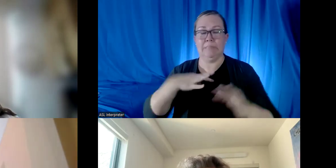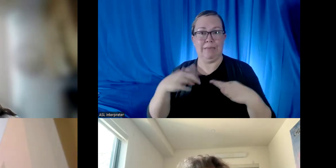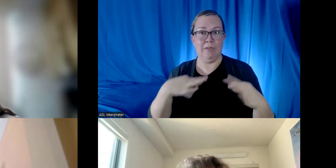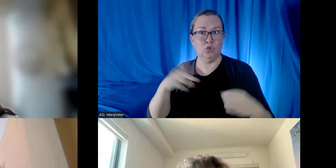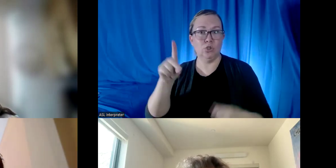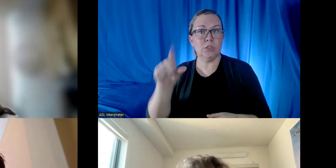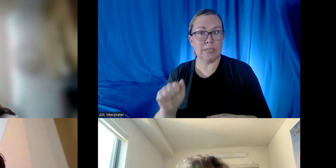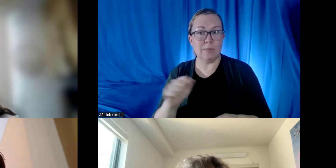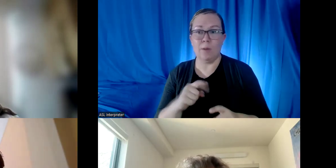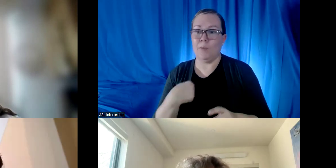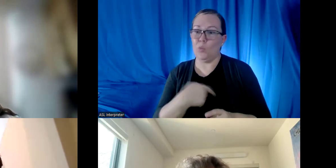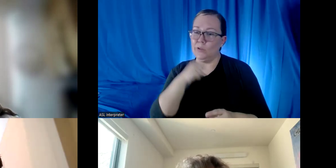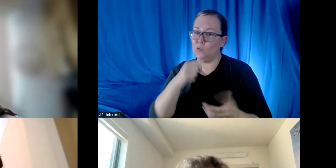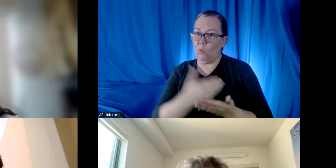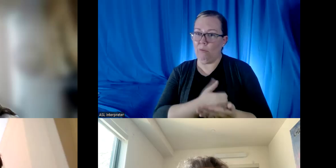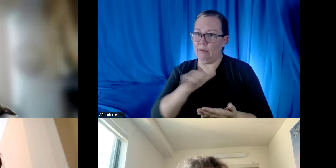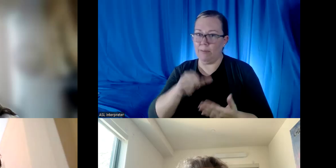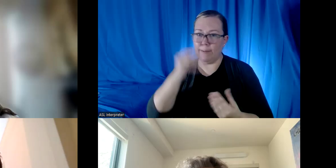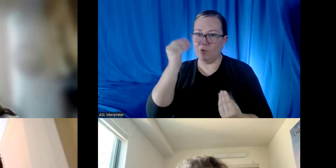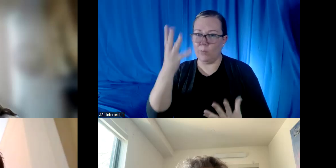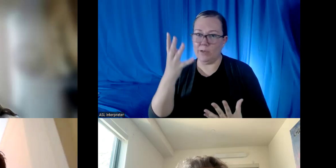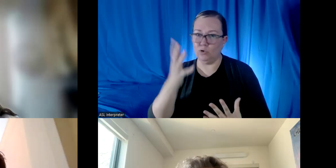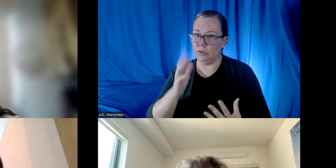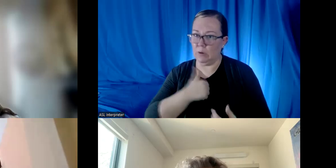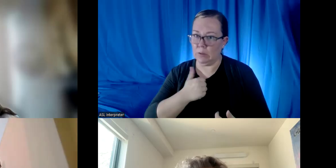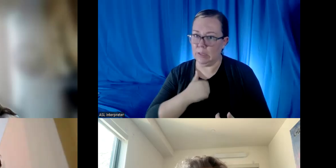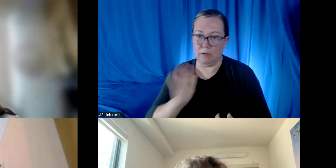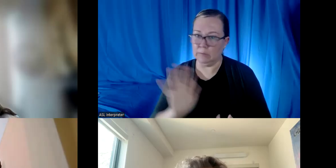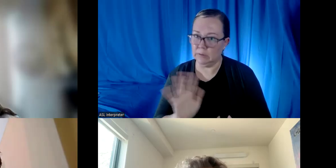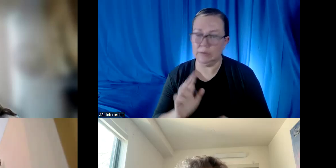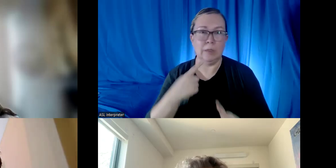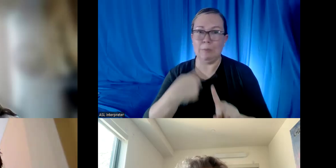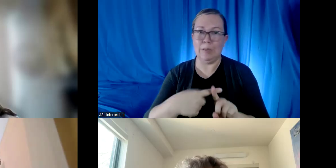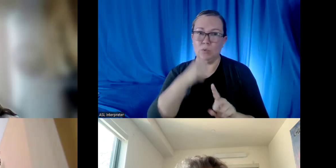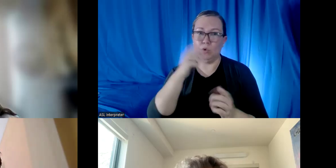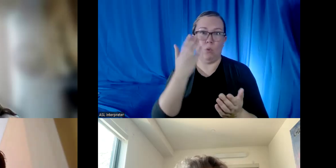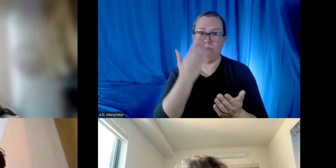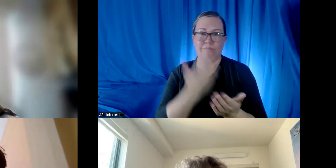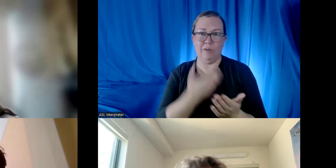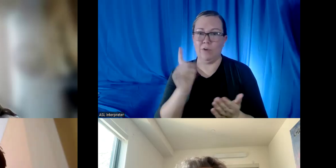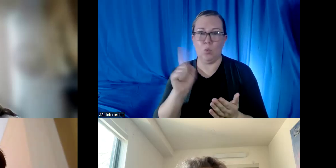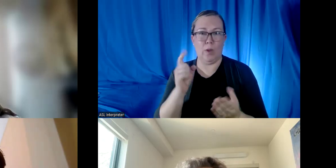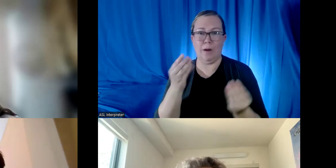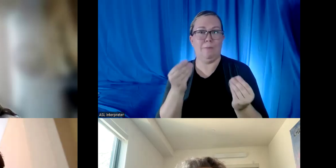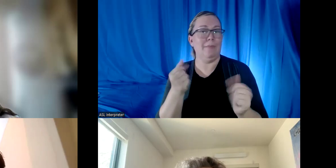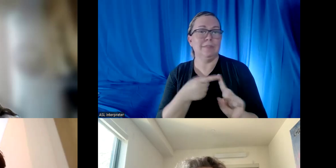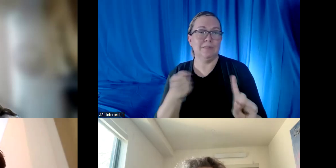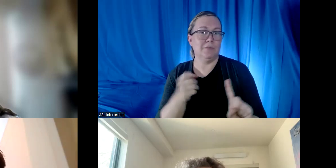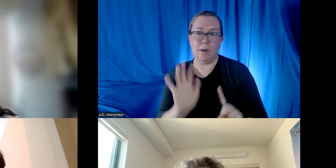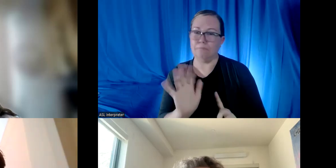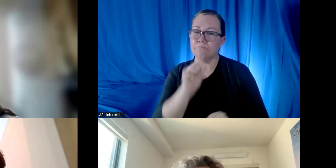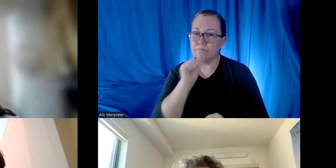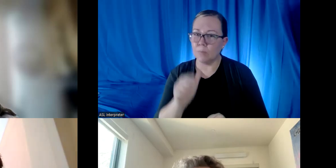we don't collect that when we do that, nor do we verify wherever money or contributions are coming from.